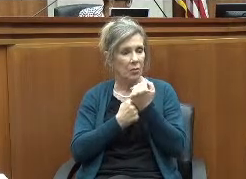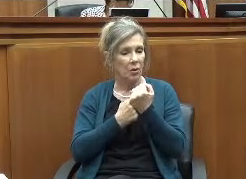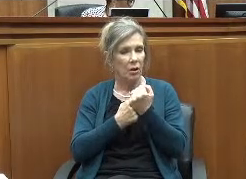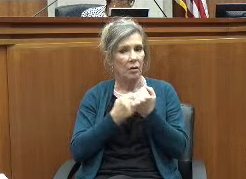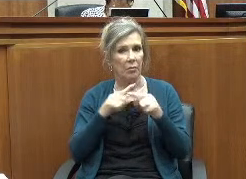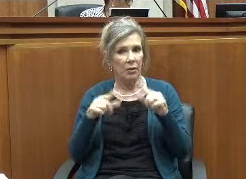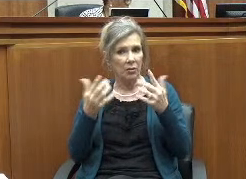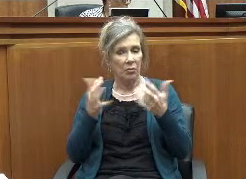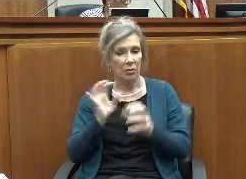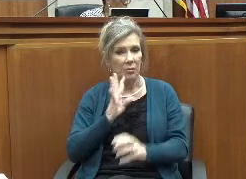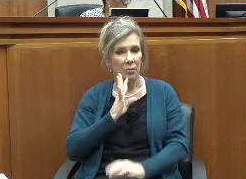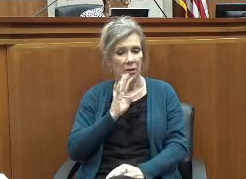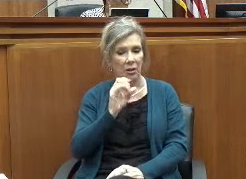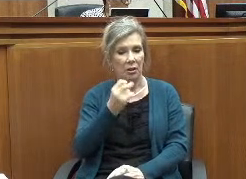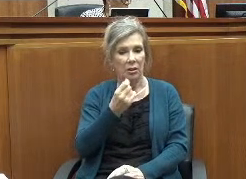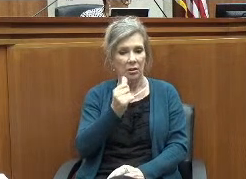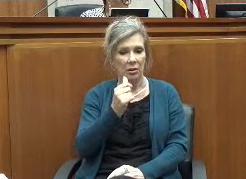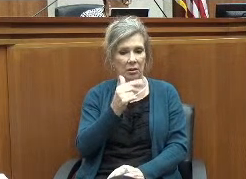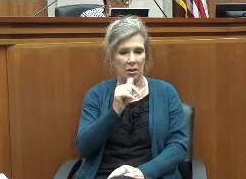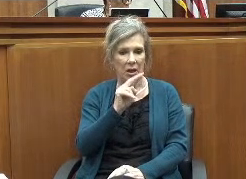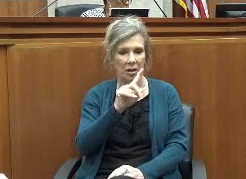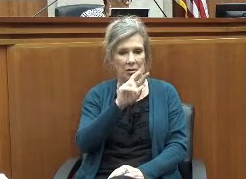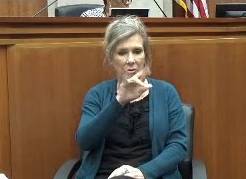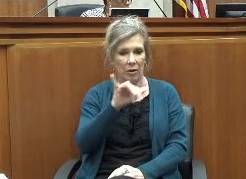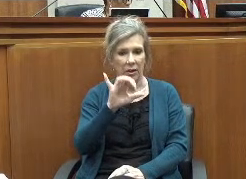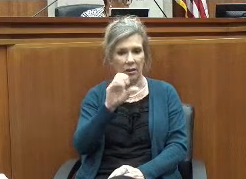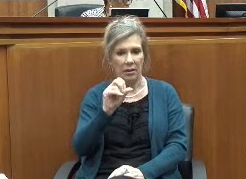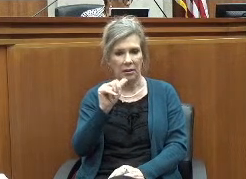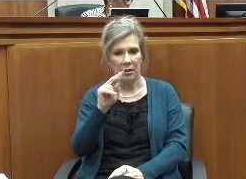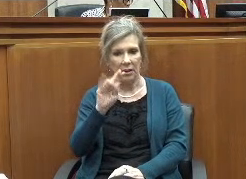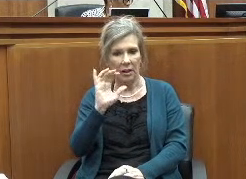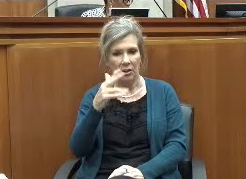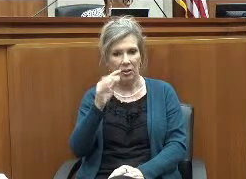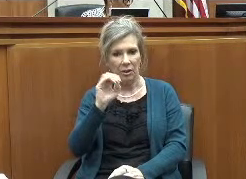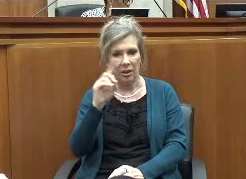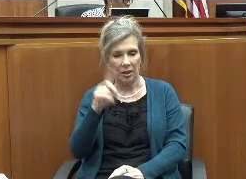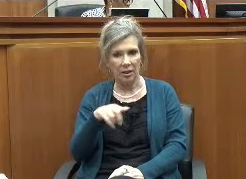not wishing to speak, Chandra Sanchez Diaz,